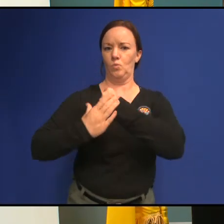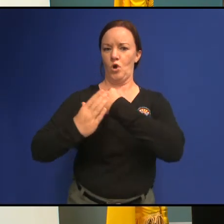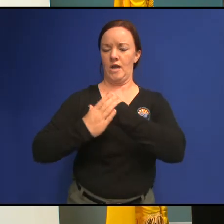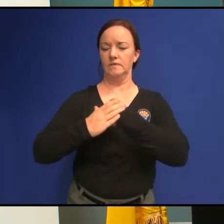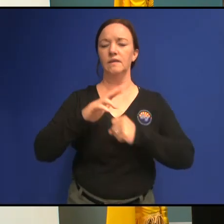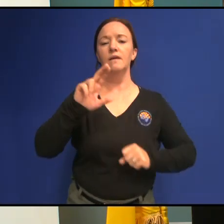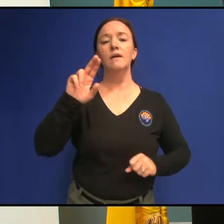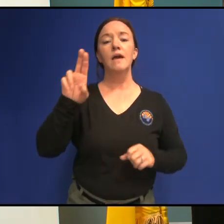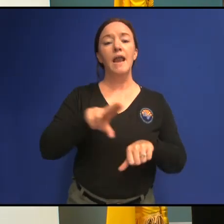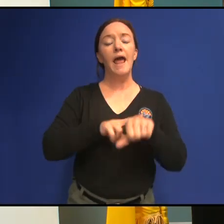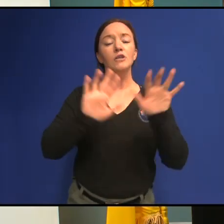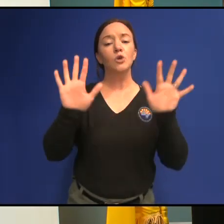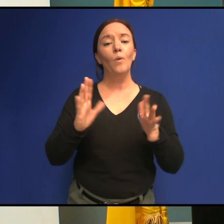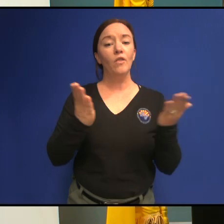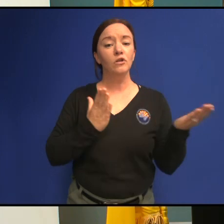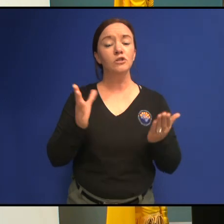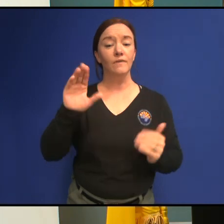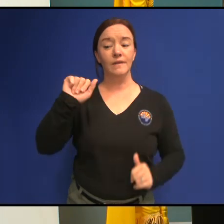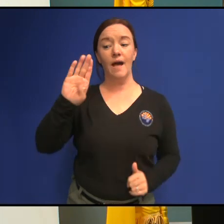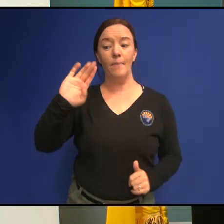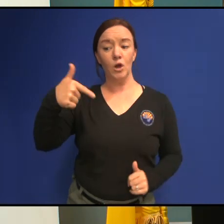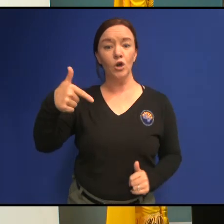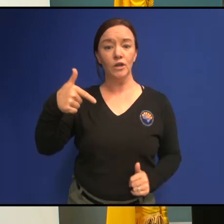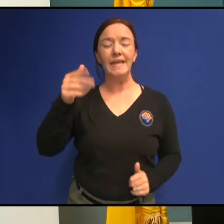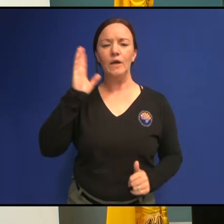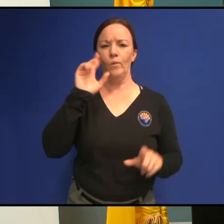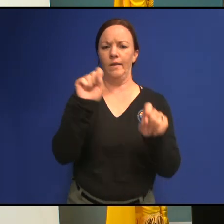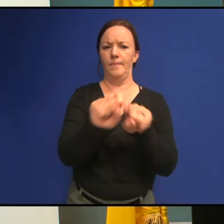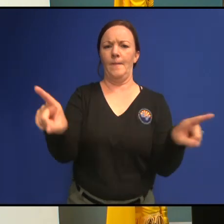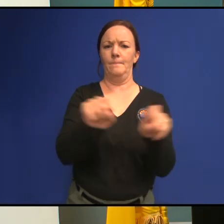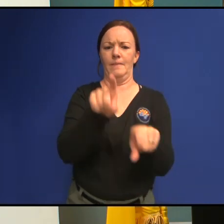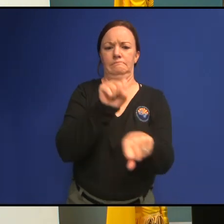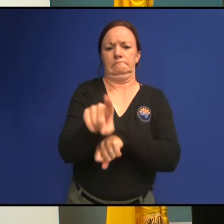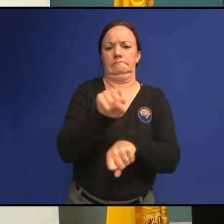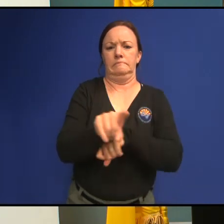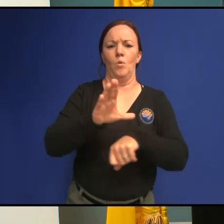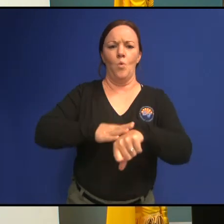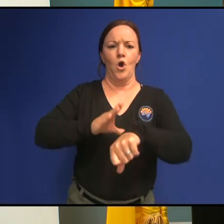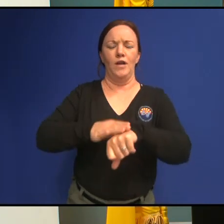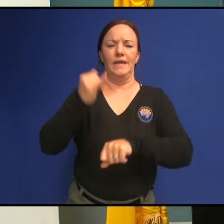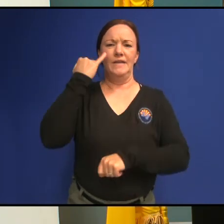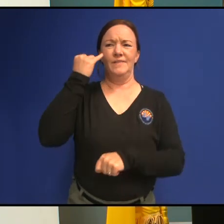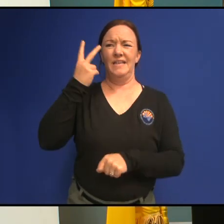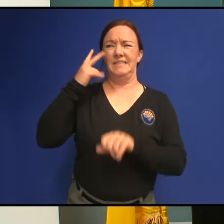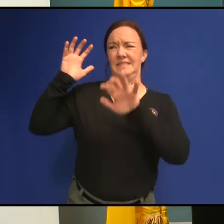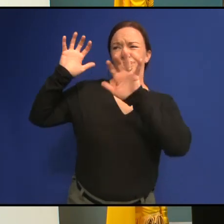issuing warnings whenever they see moderate to heavy rain over some of these